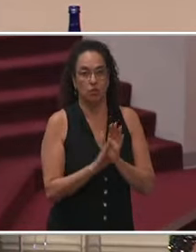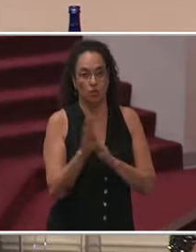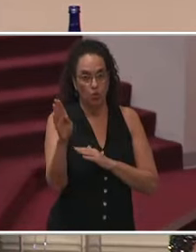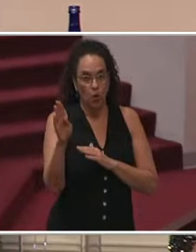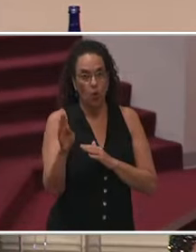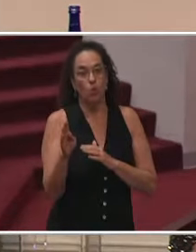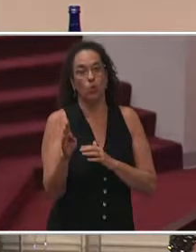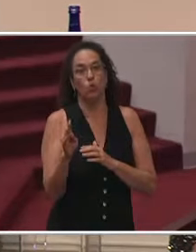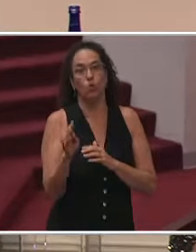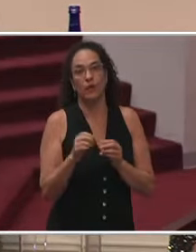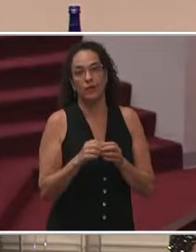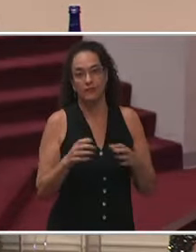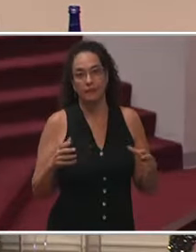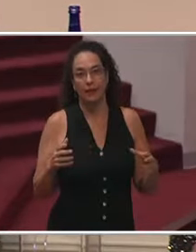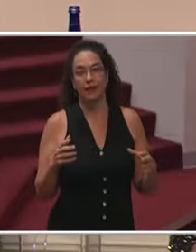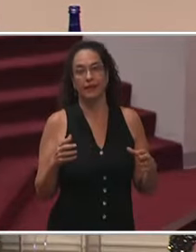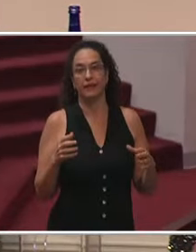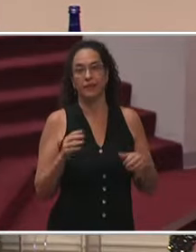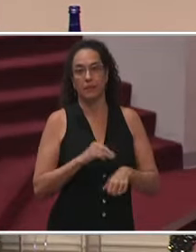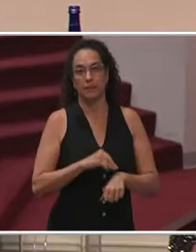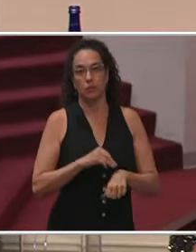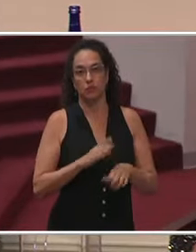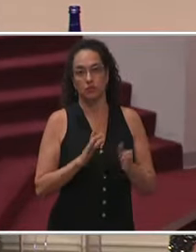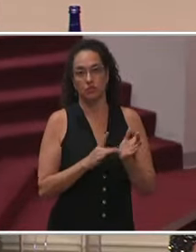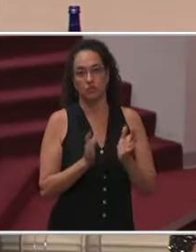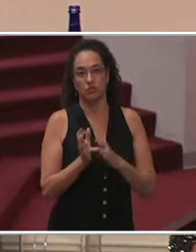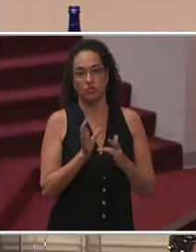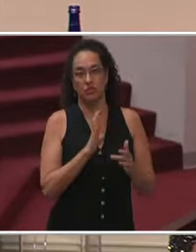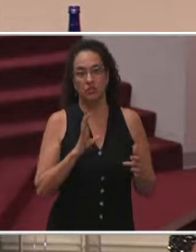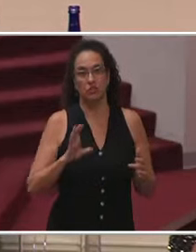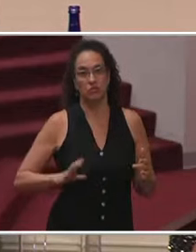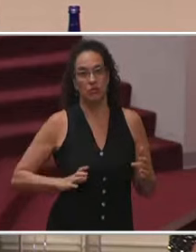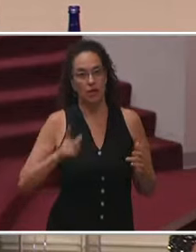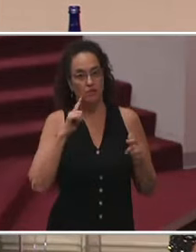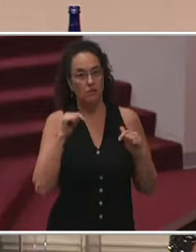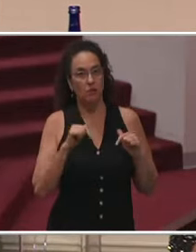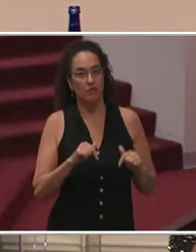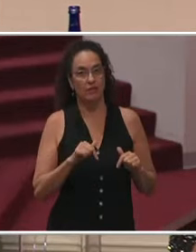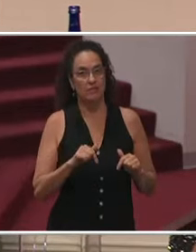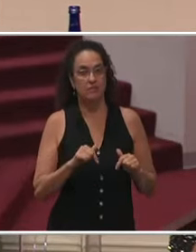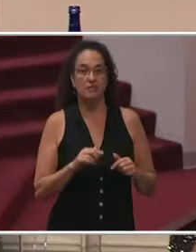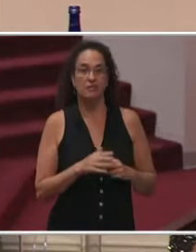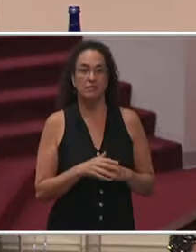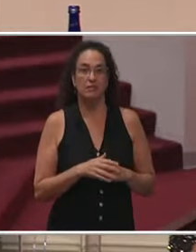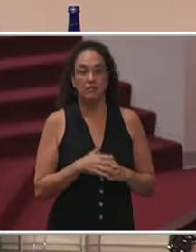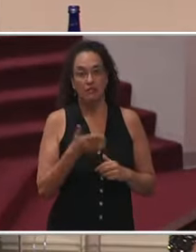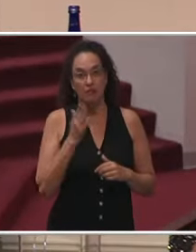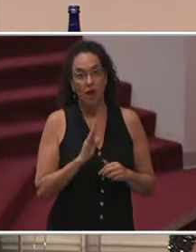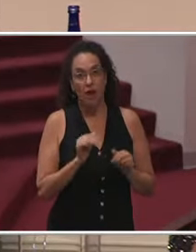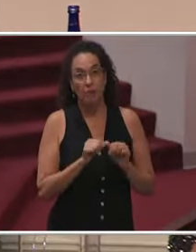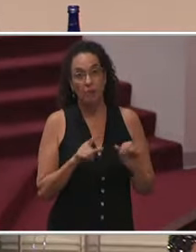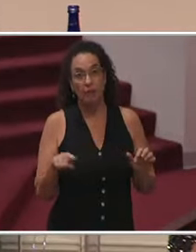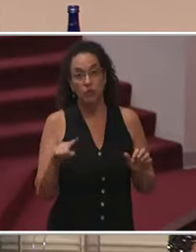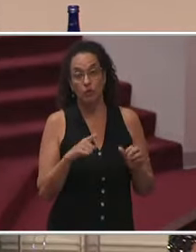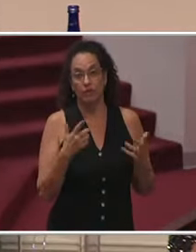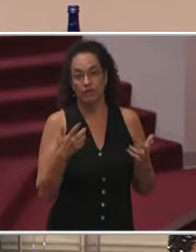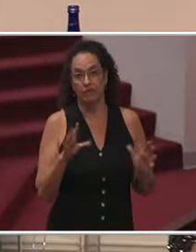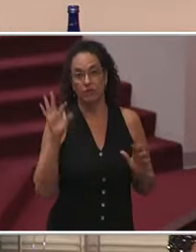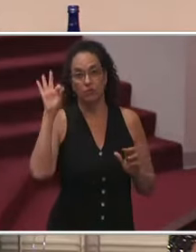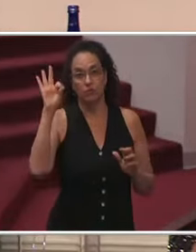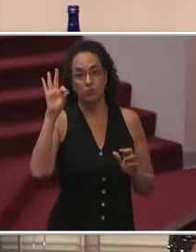expand the ministry of Christ under this particular umbrella. God bless you. This is the word of the